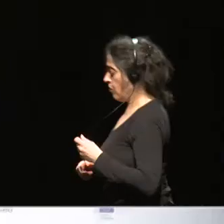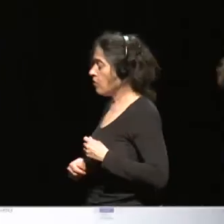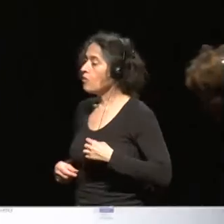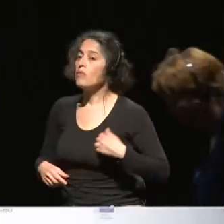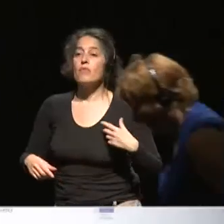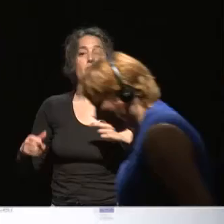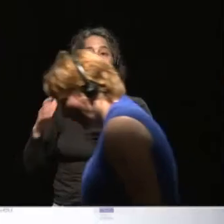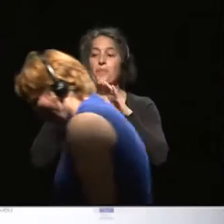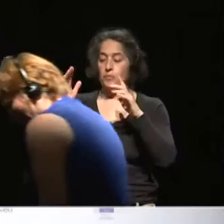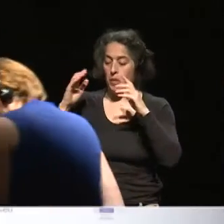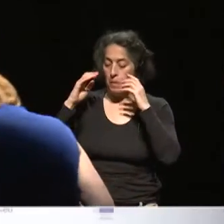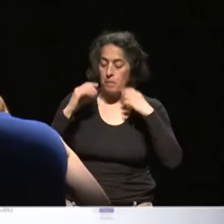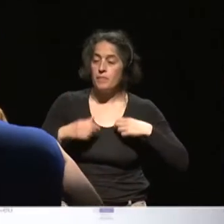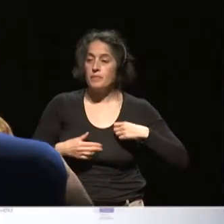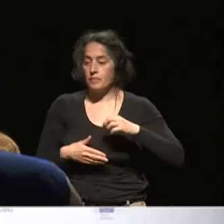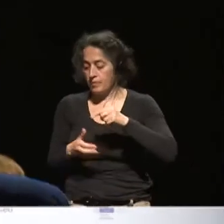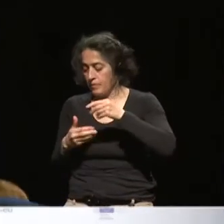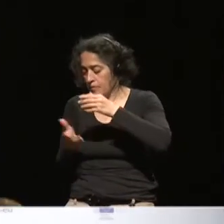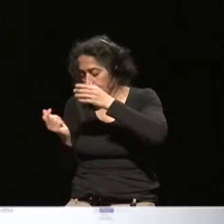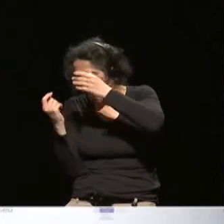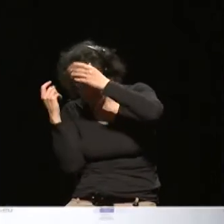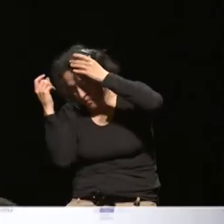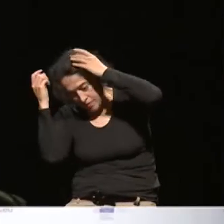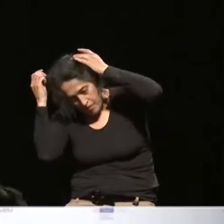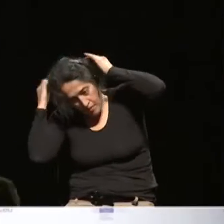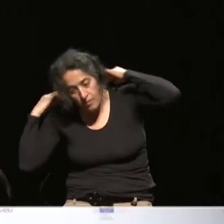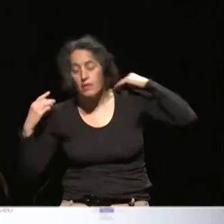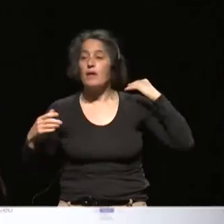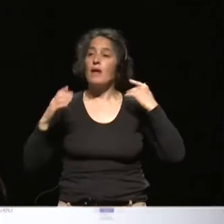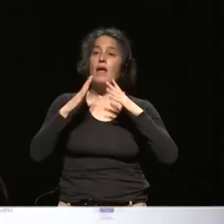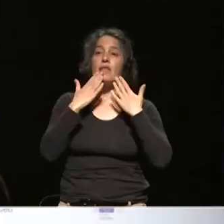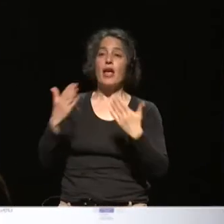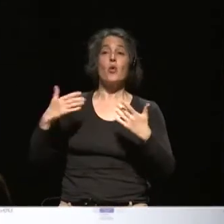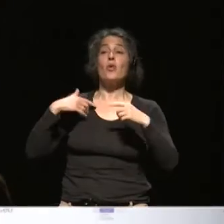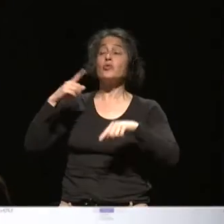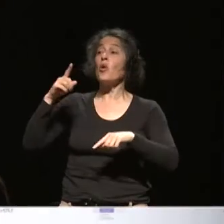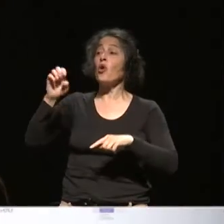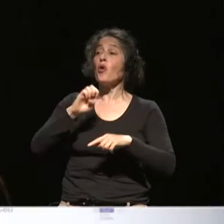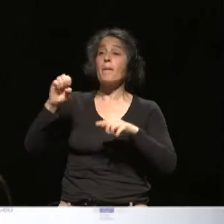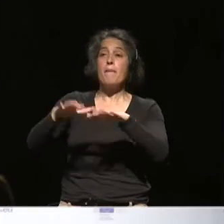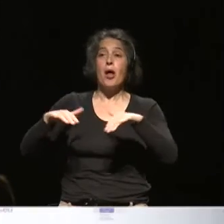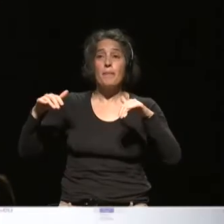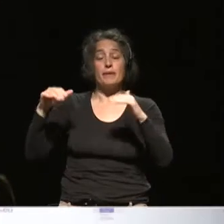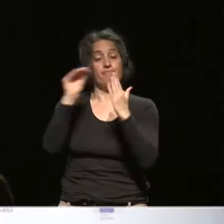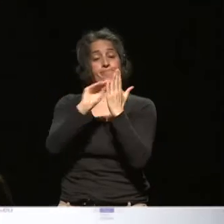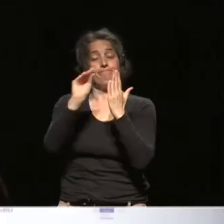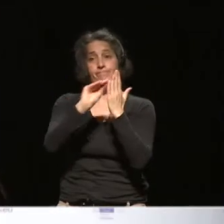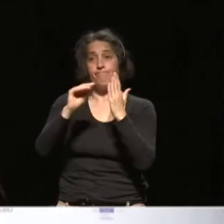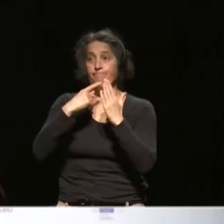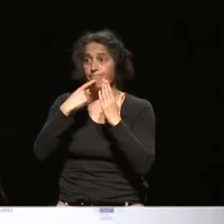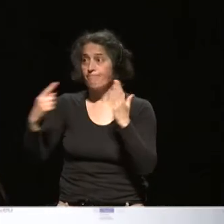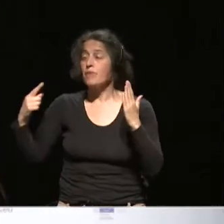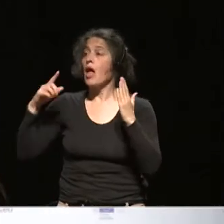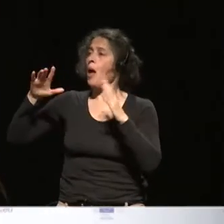for External Policies of the European Parliament has just recently published the study on the cost of corruption in developing countries and